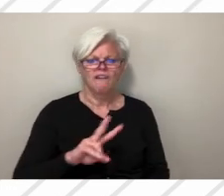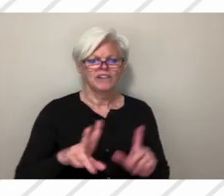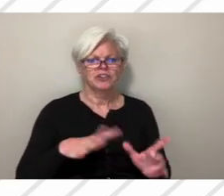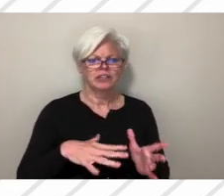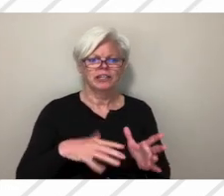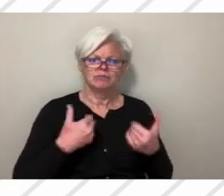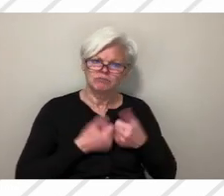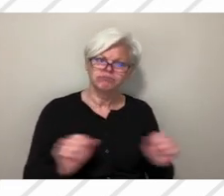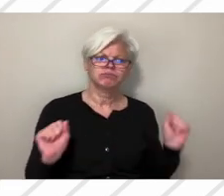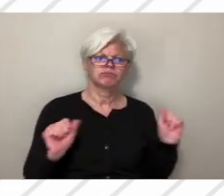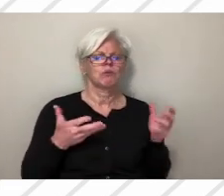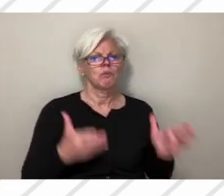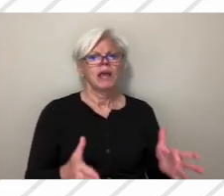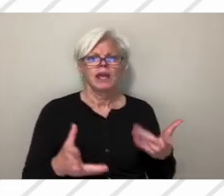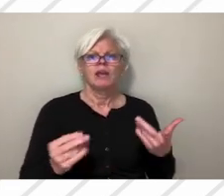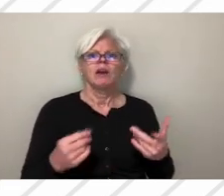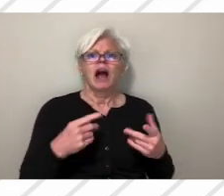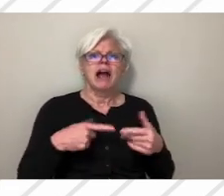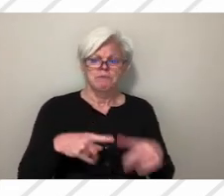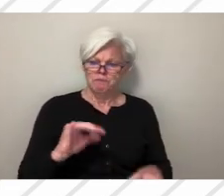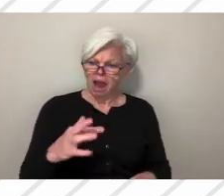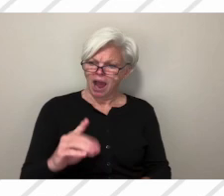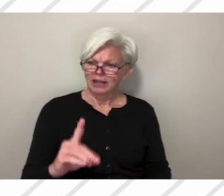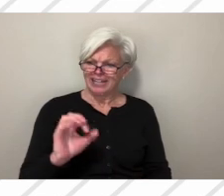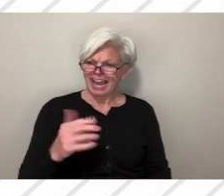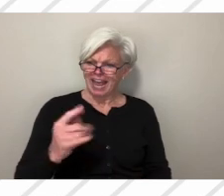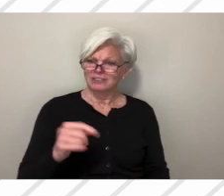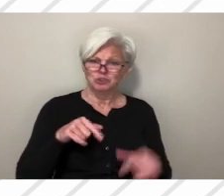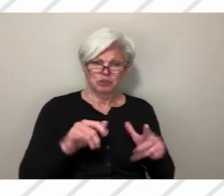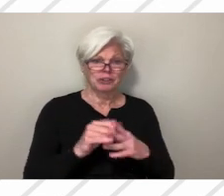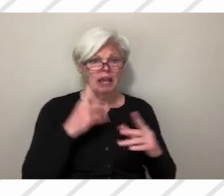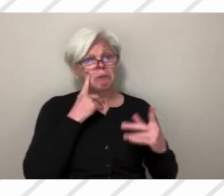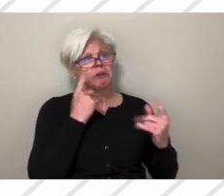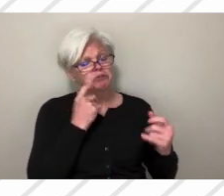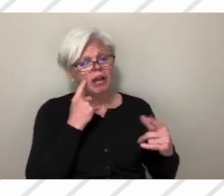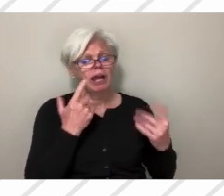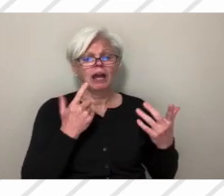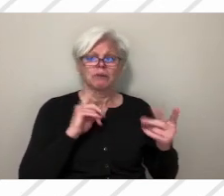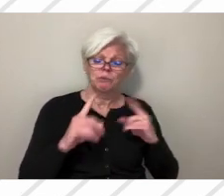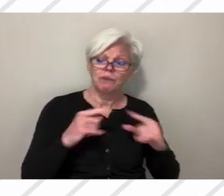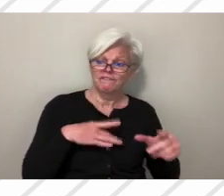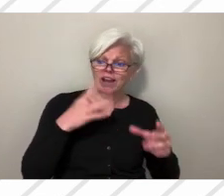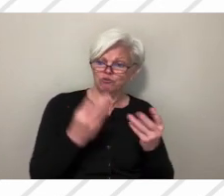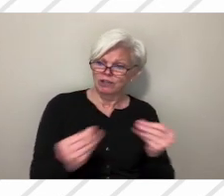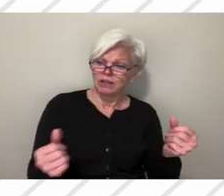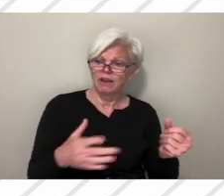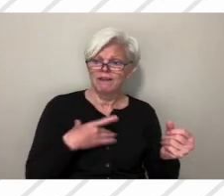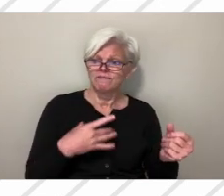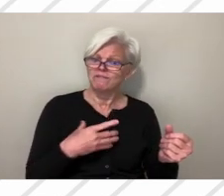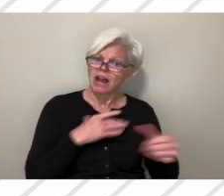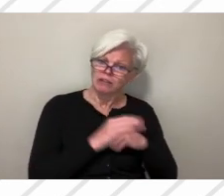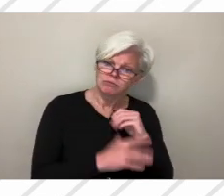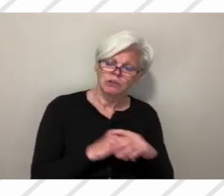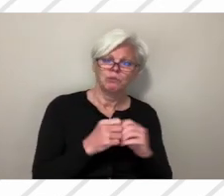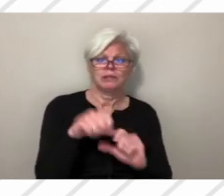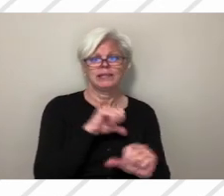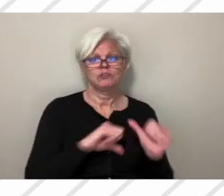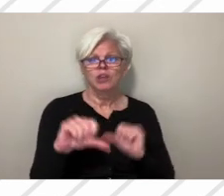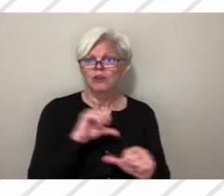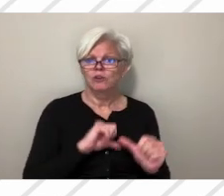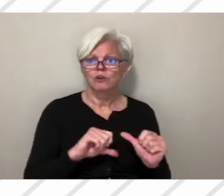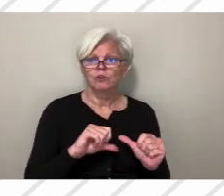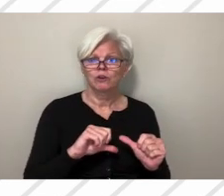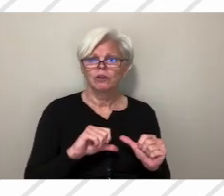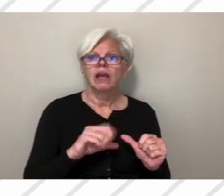we argued, we found resolution and solace within one another. And to this day,